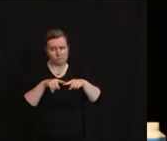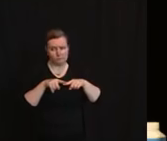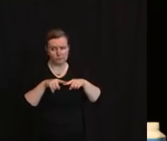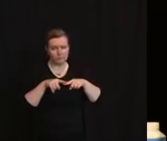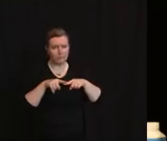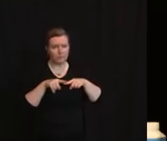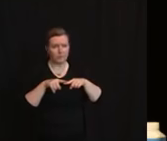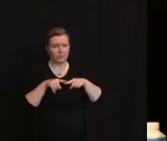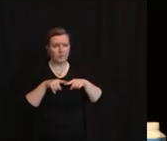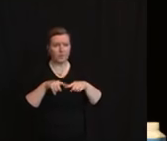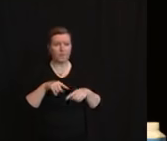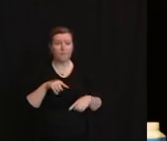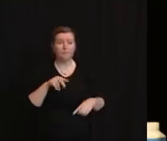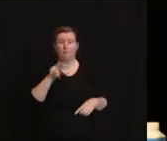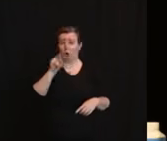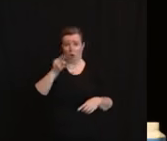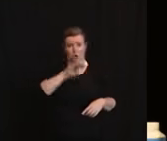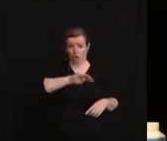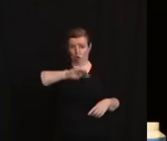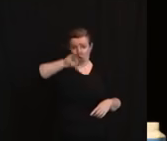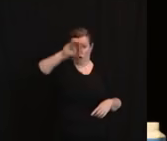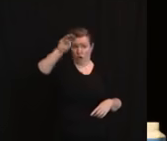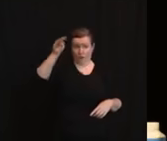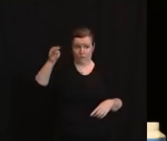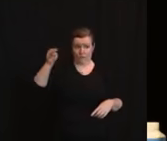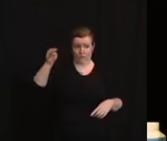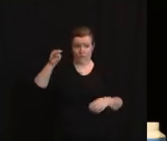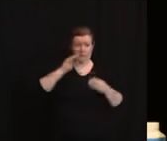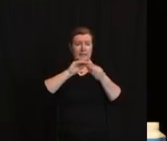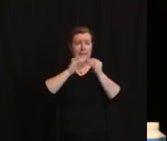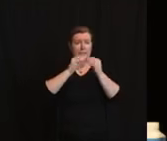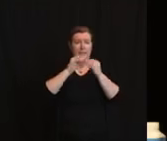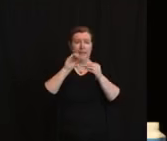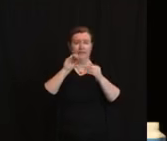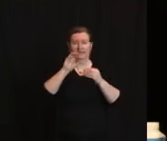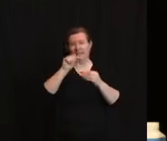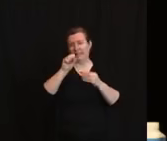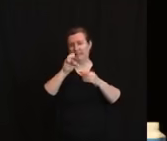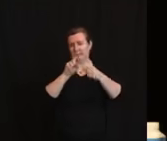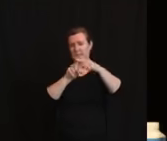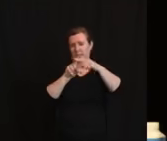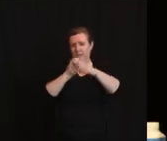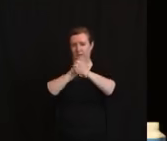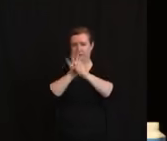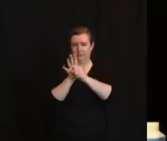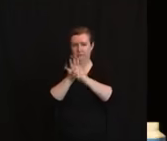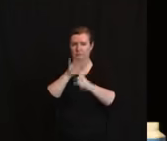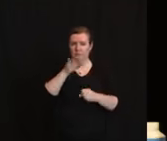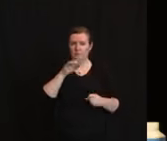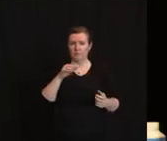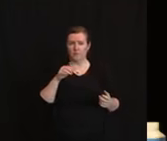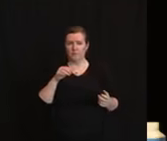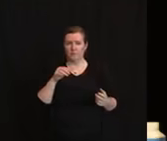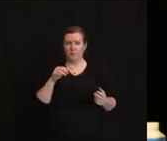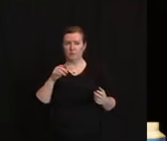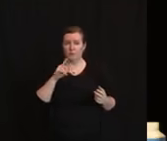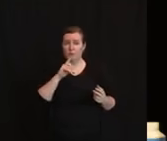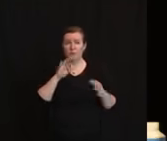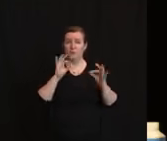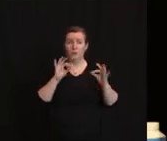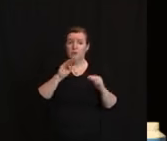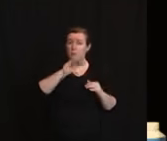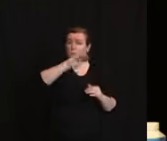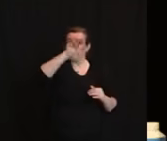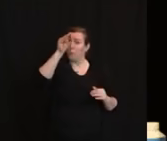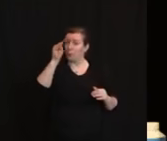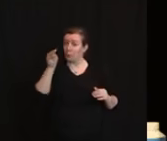an epi curve, when you look at the number of cases over time, there's always going to be some daily fluctuations. And again, I think everybody realizes